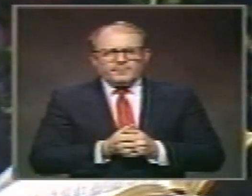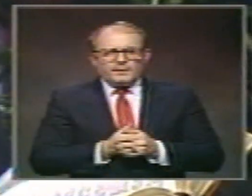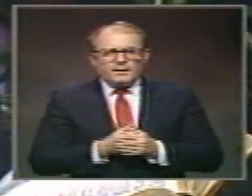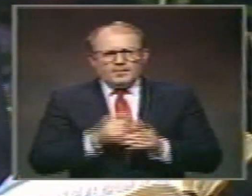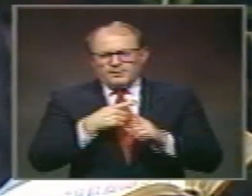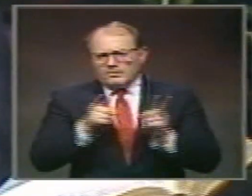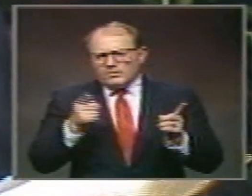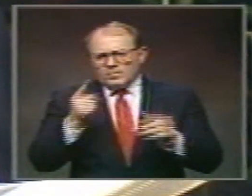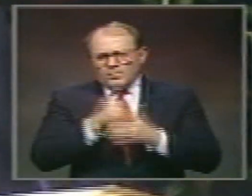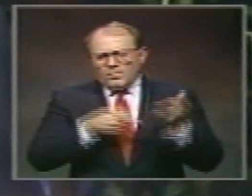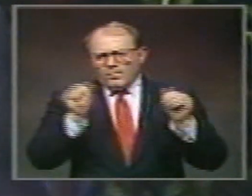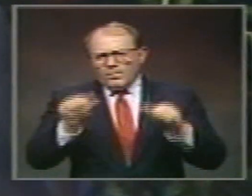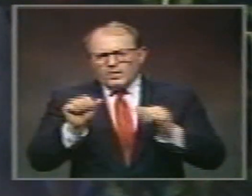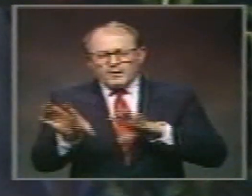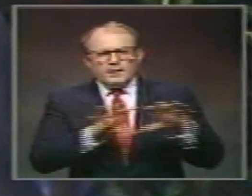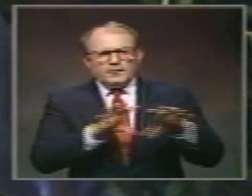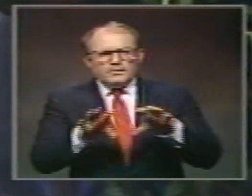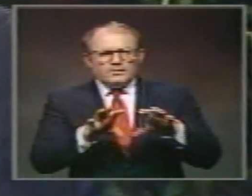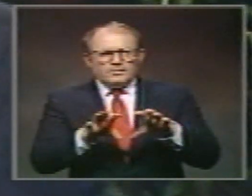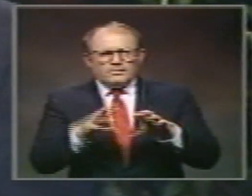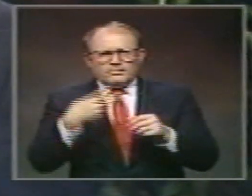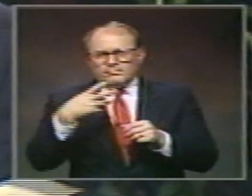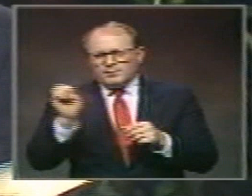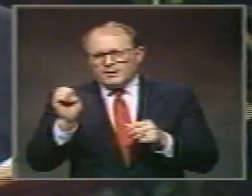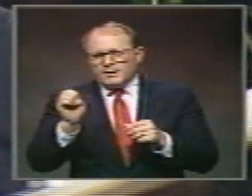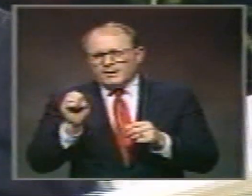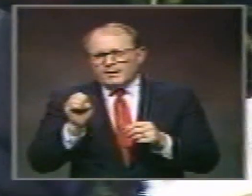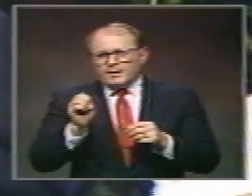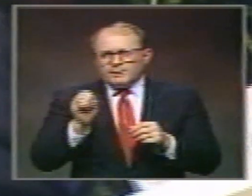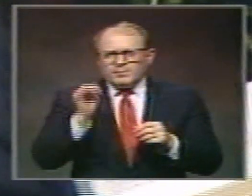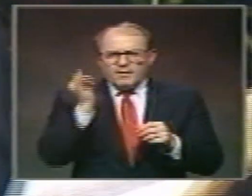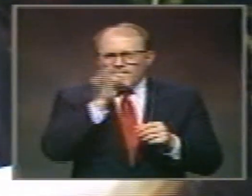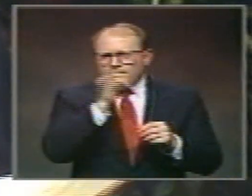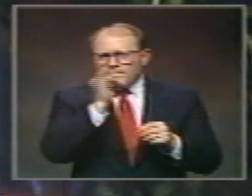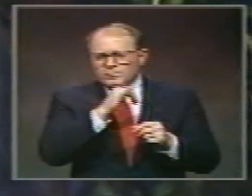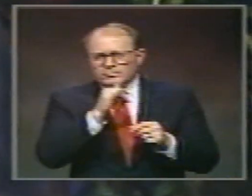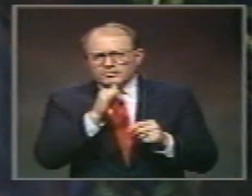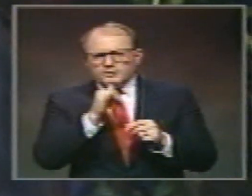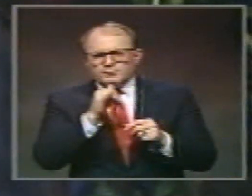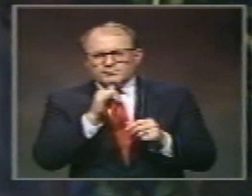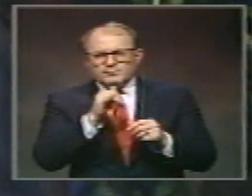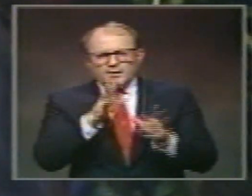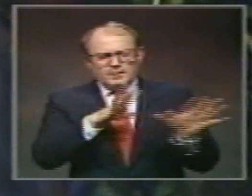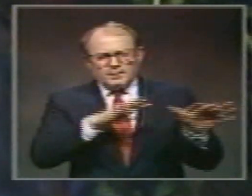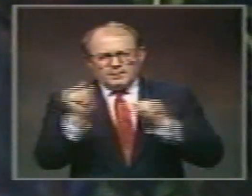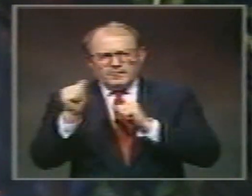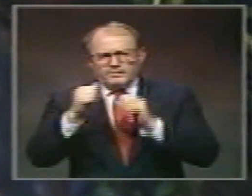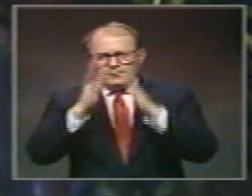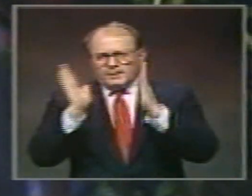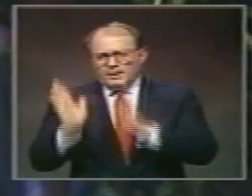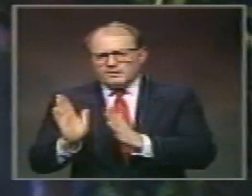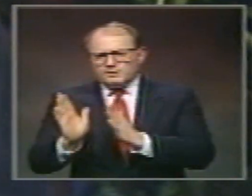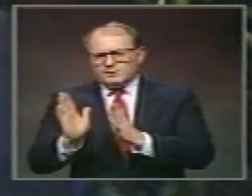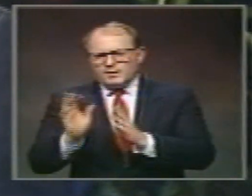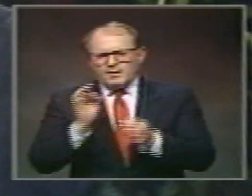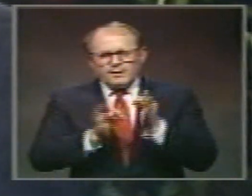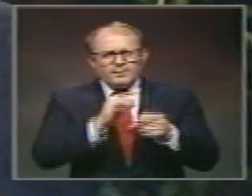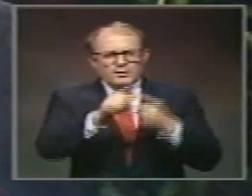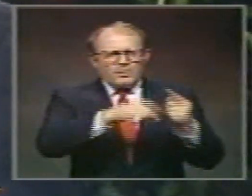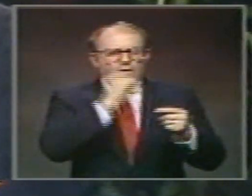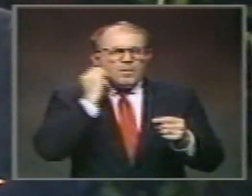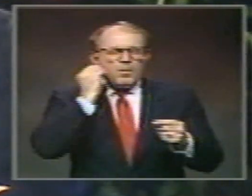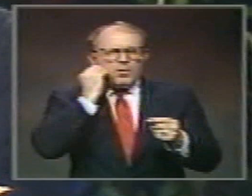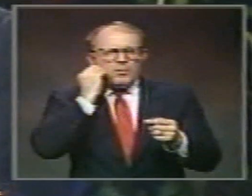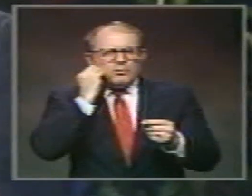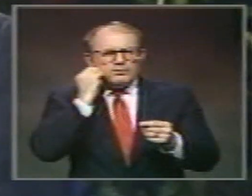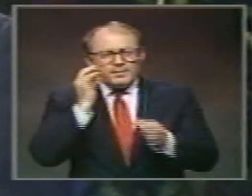But what should he do? He's played the fool and stalked out. If he were to go back home,